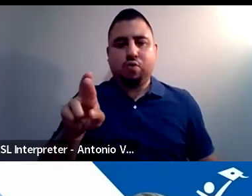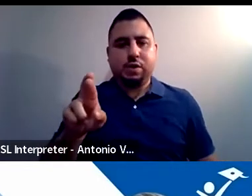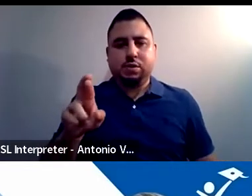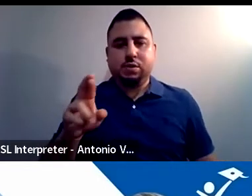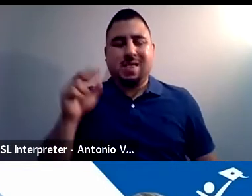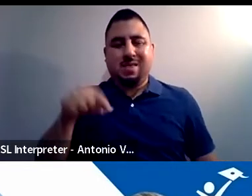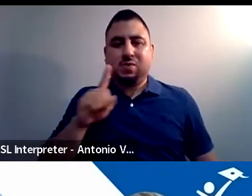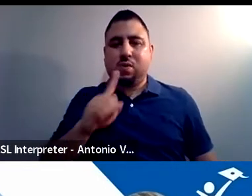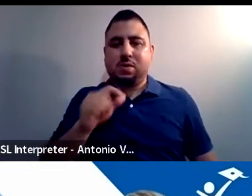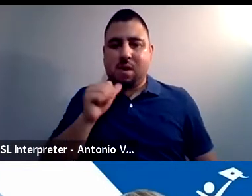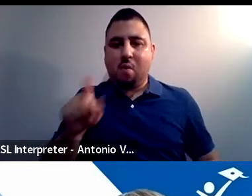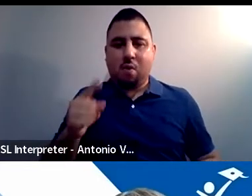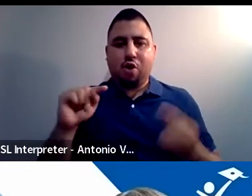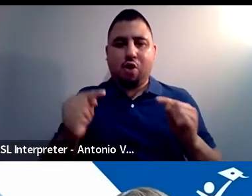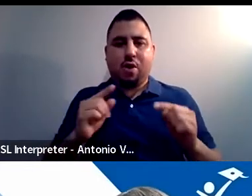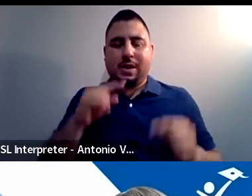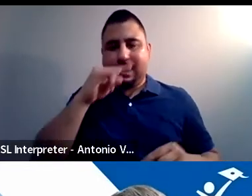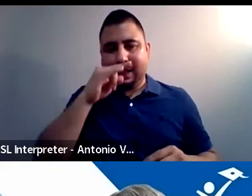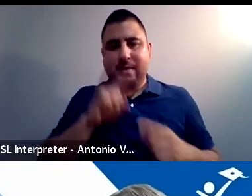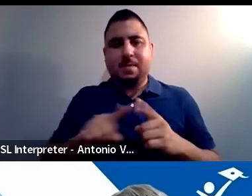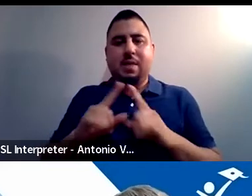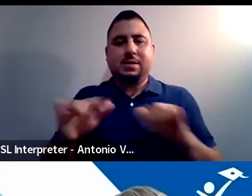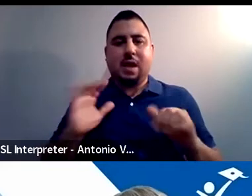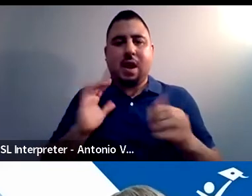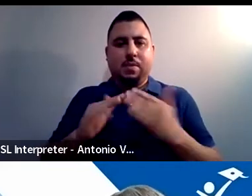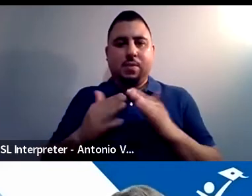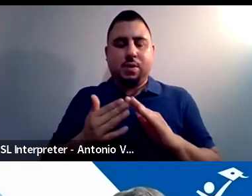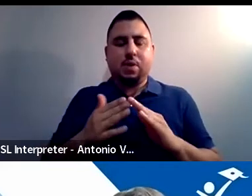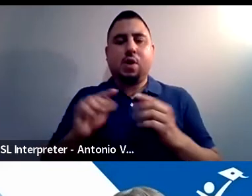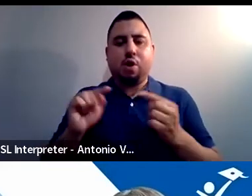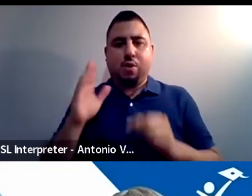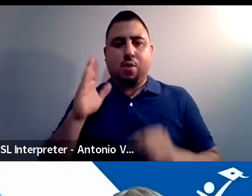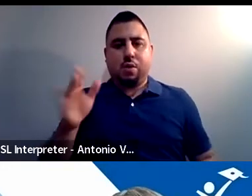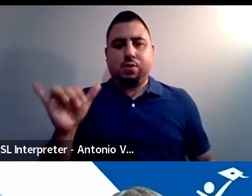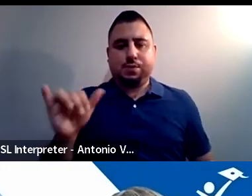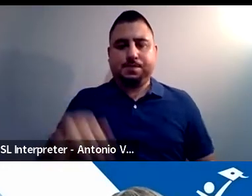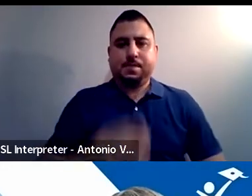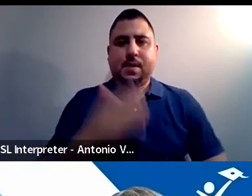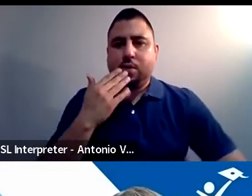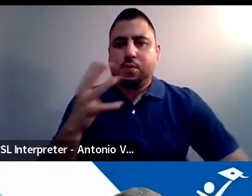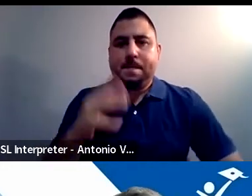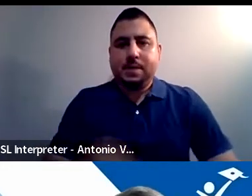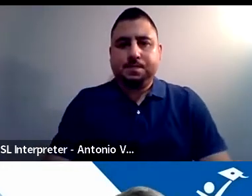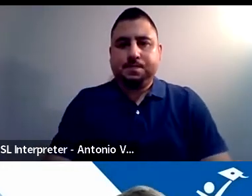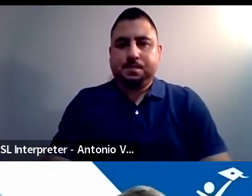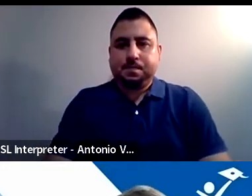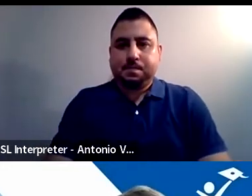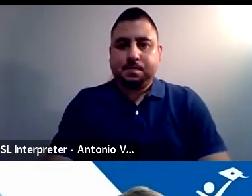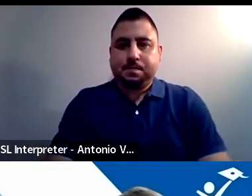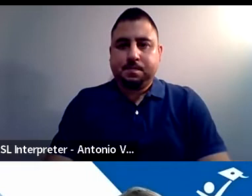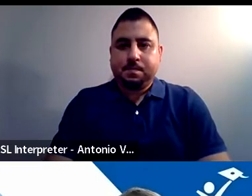This will not only hurt our kids, but it will also hurt our community. Thank you. Thank you so much, Ms.